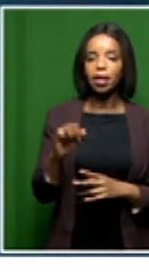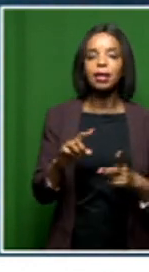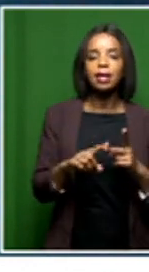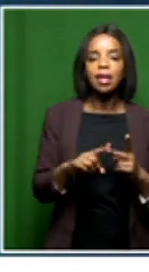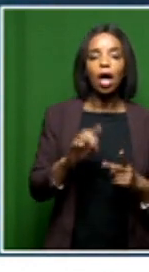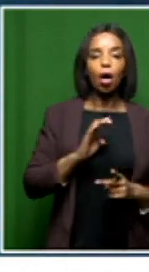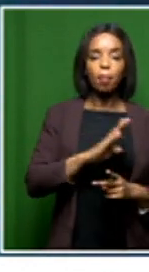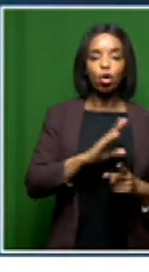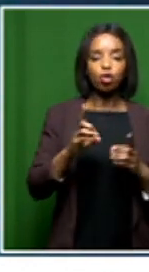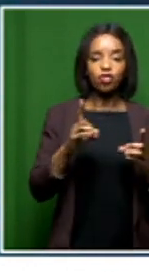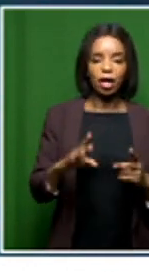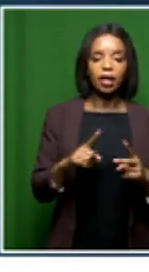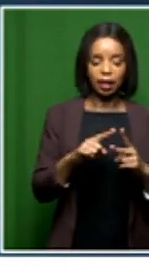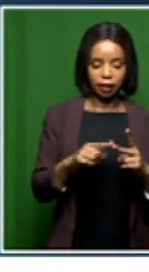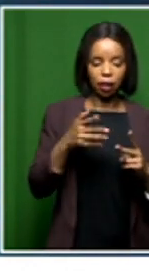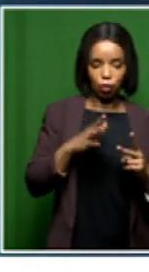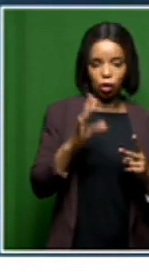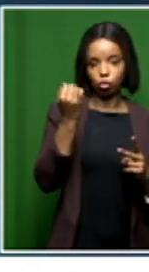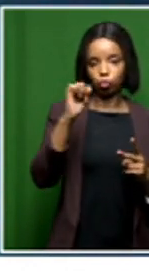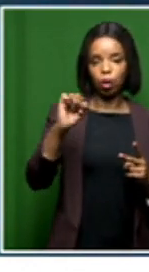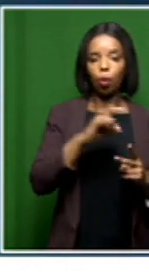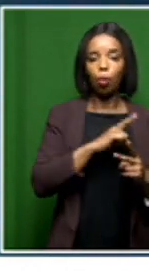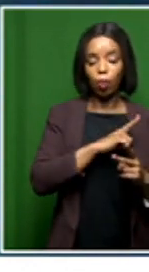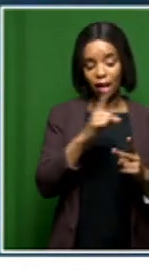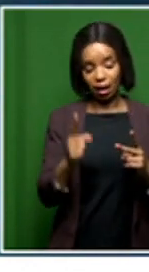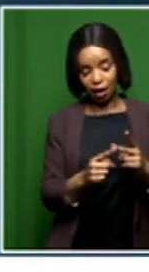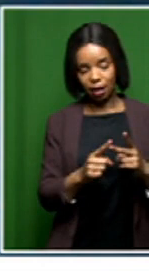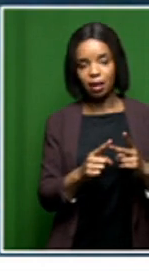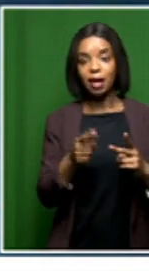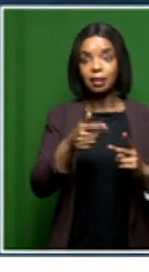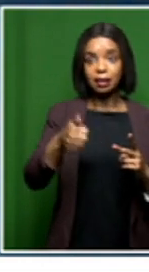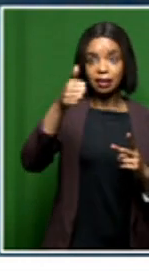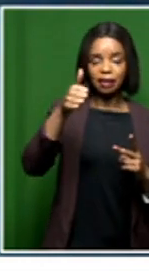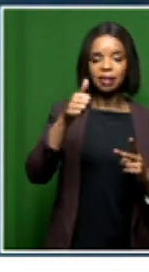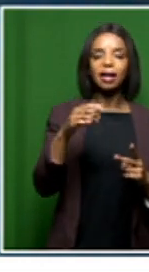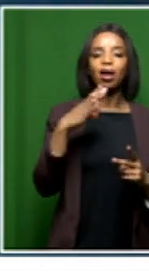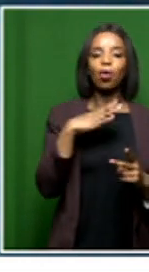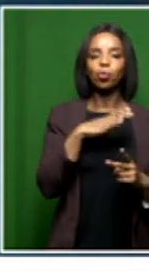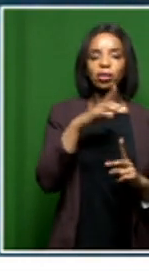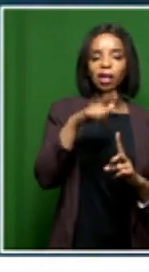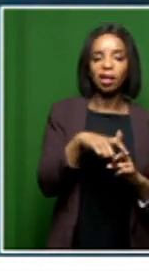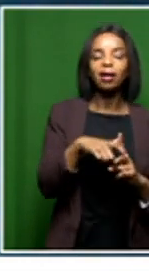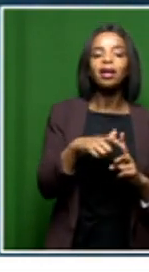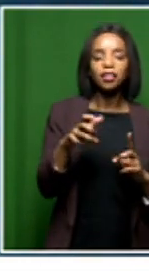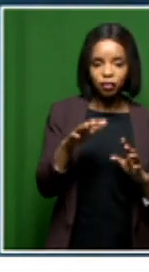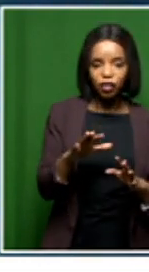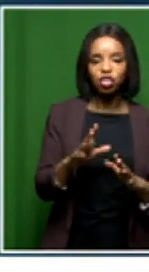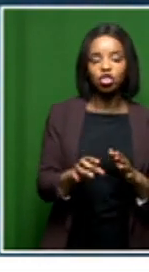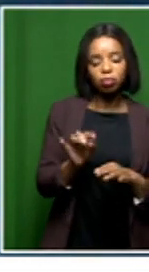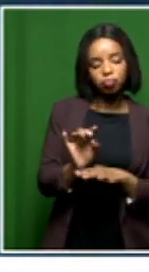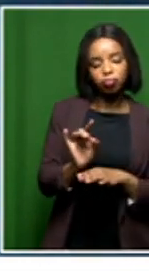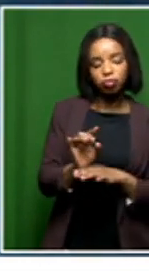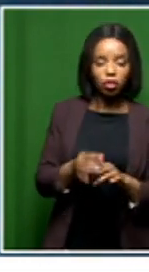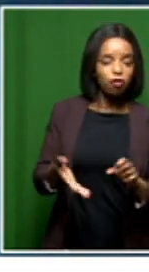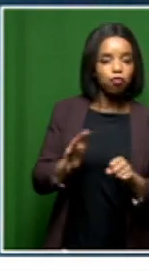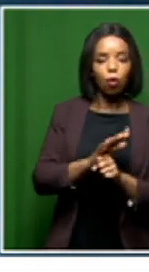Board of Directors also received a full briefing from the Senior Council in terms of the way forward. That process is still underway. All that we can indicate at the